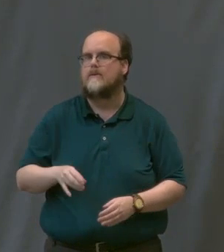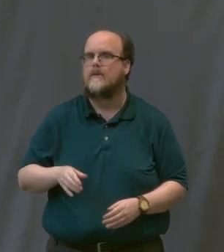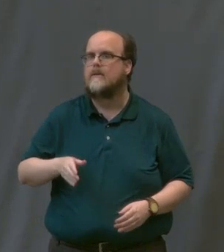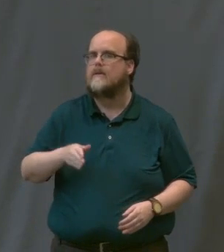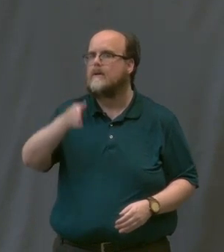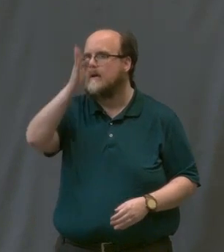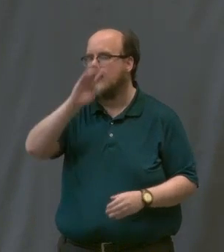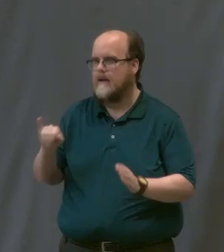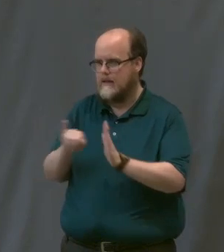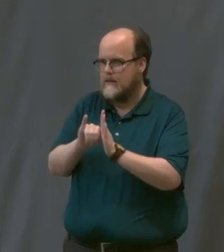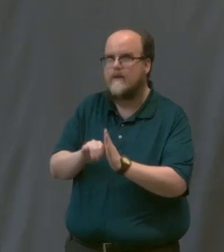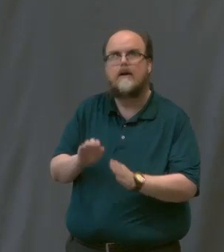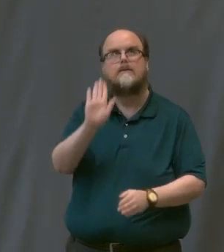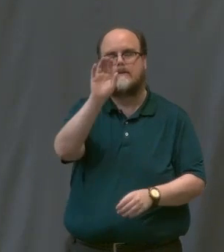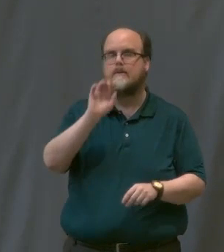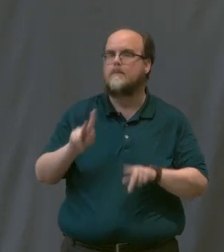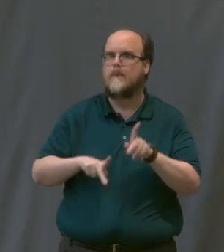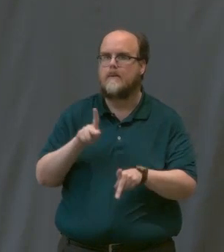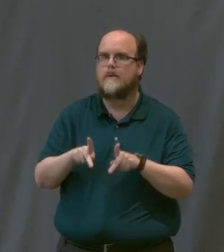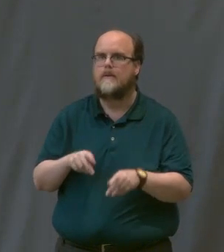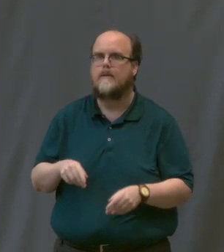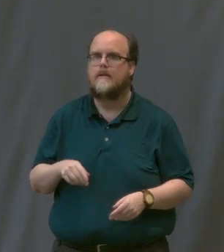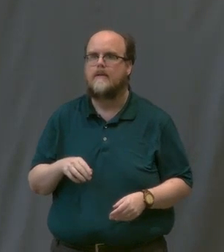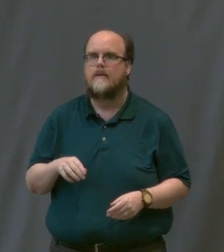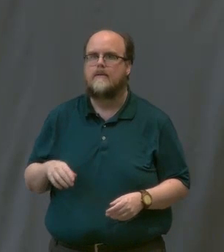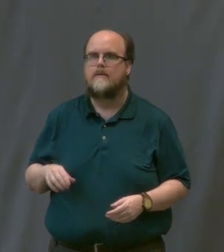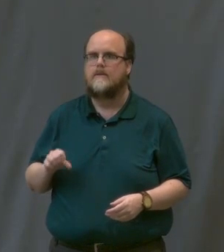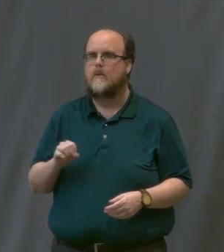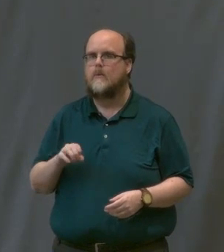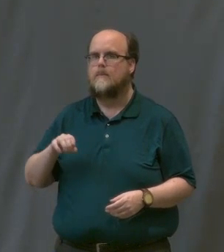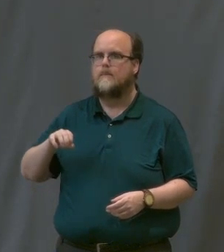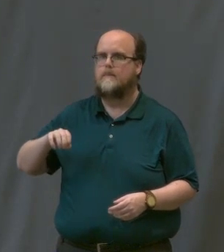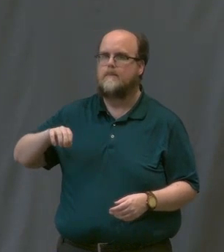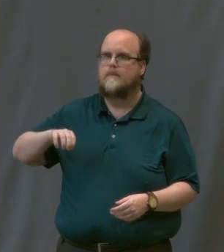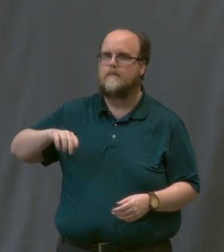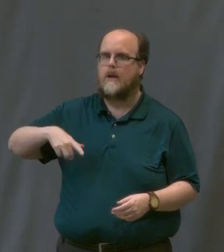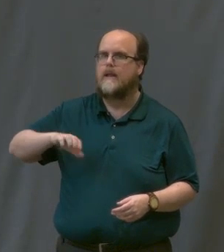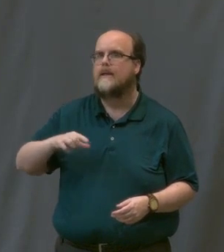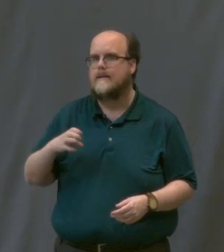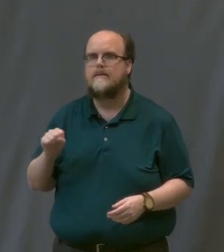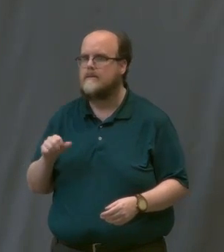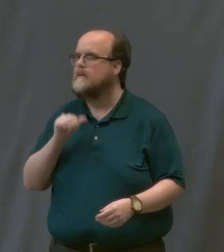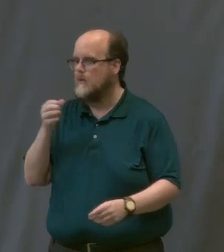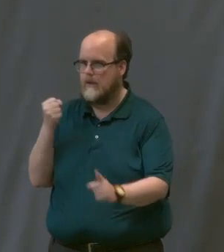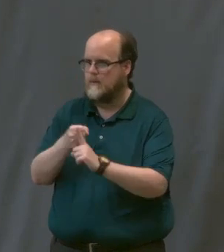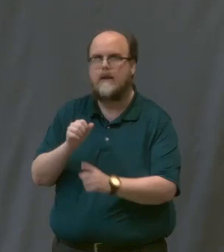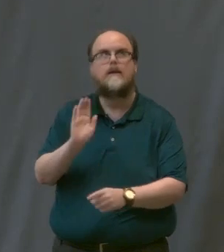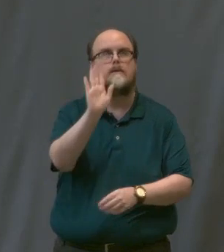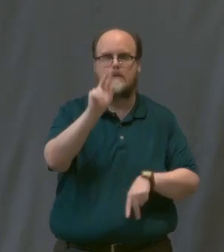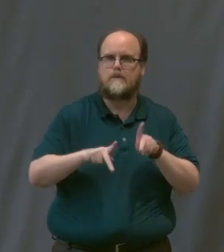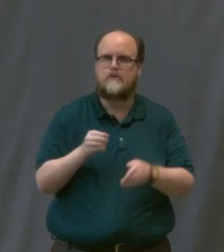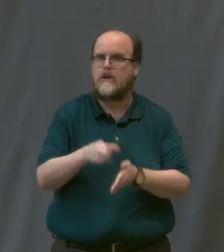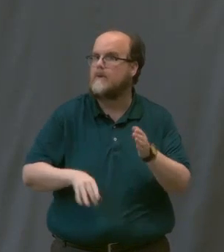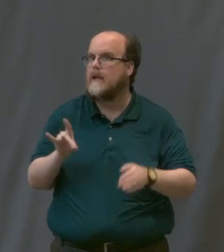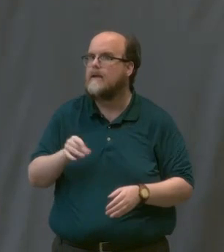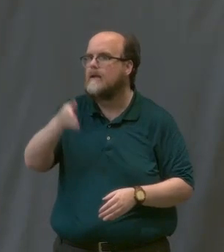IDs his people so that the plagues that he brings on the villain of the book of Revelation does not impact his people. Chapter